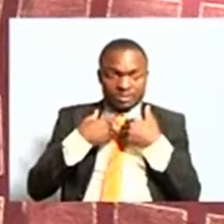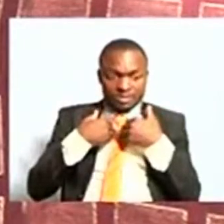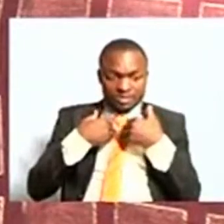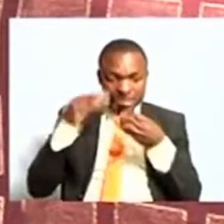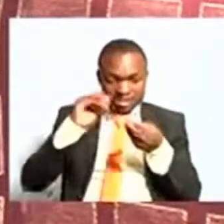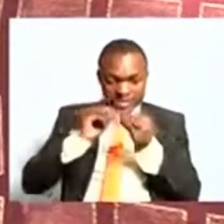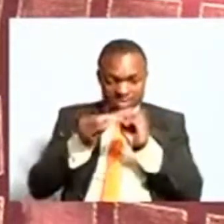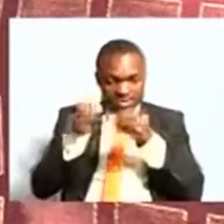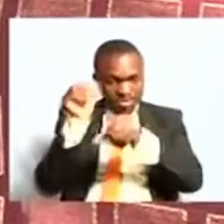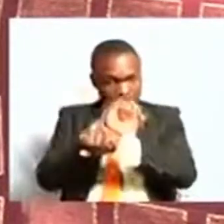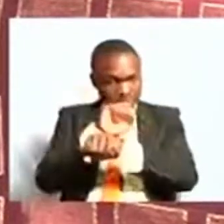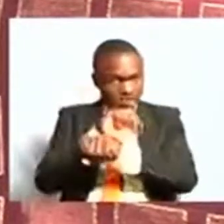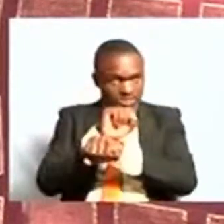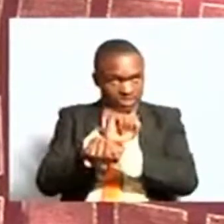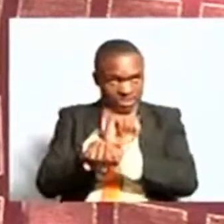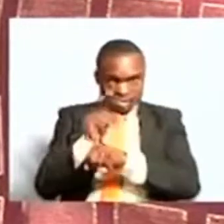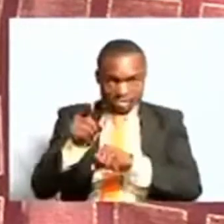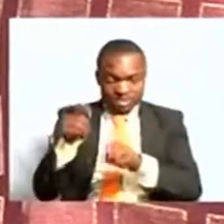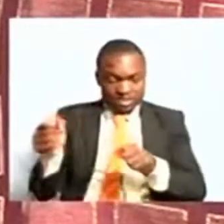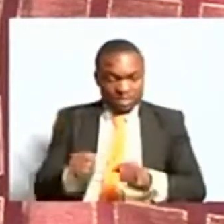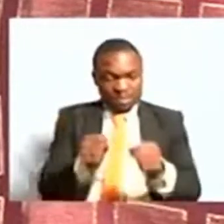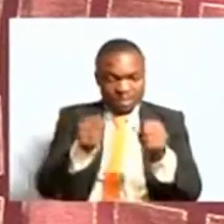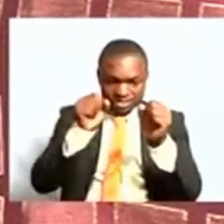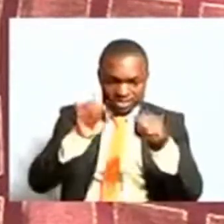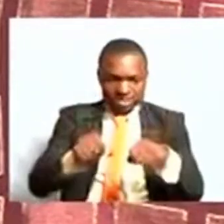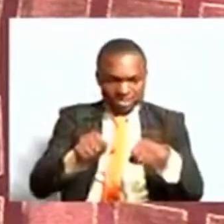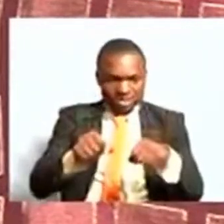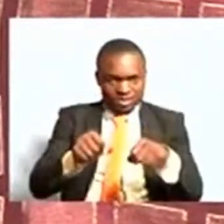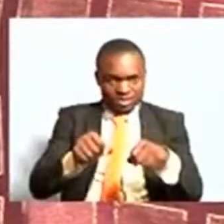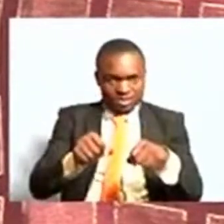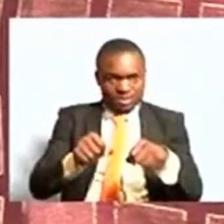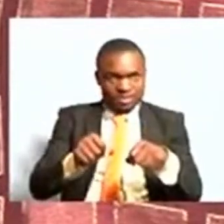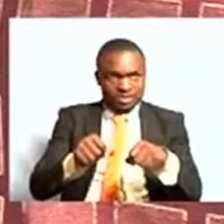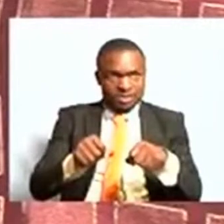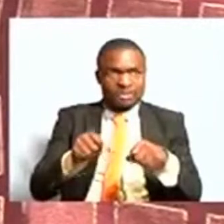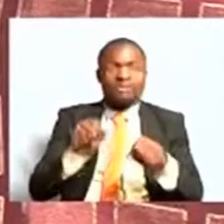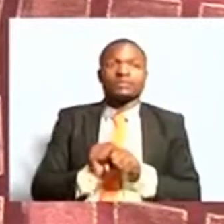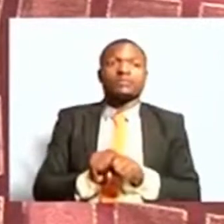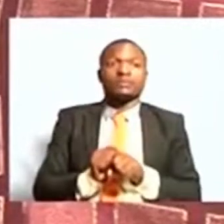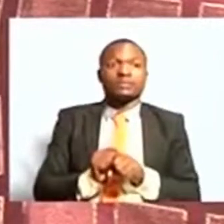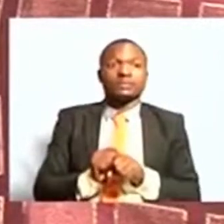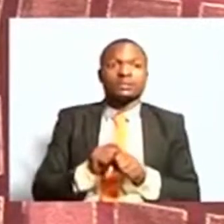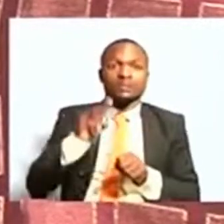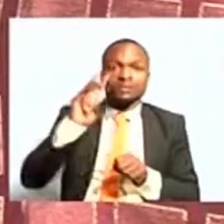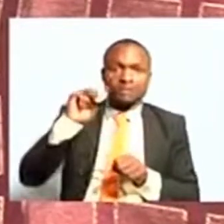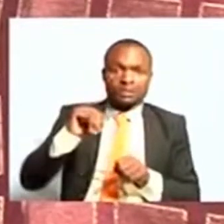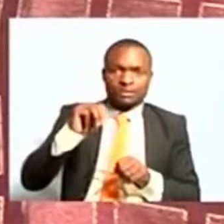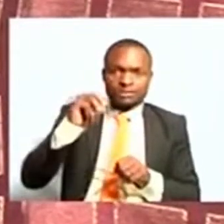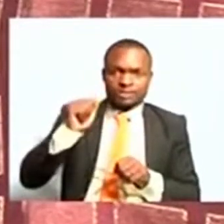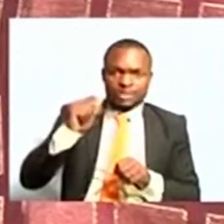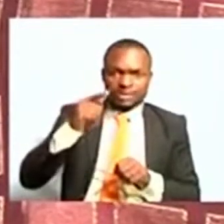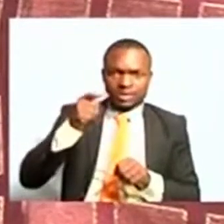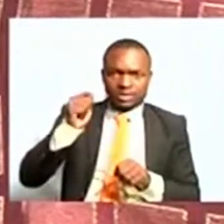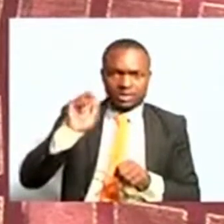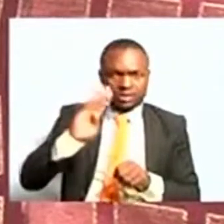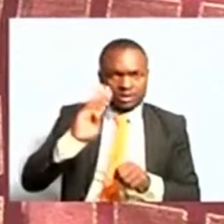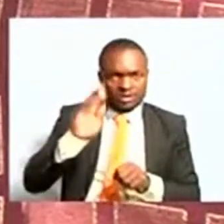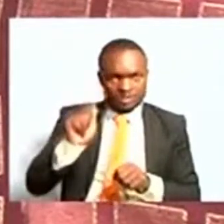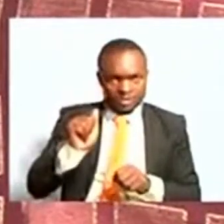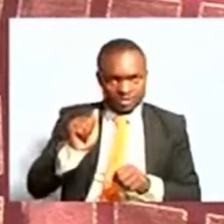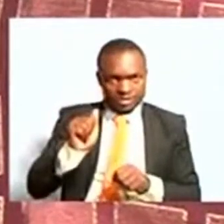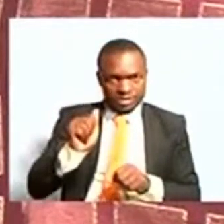number plate, you are on our system, so I'm able to get in touch. That is Mr. Magaba from Lundazi. And